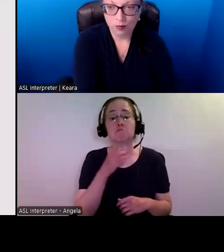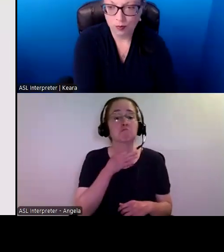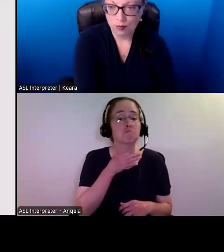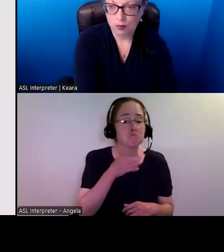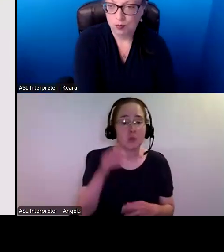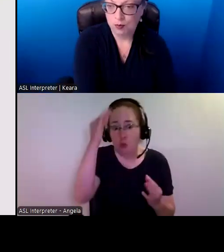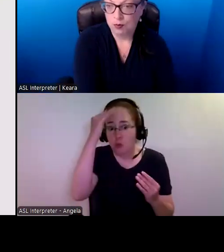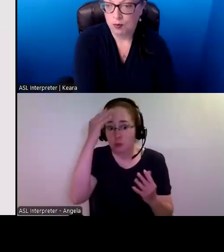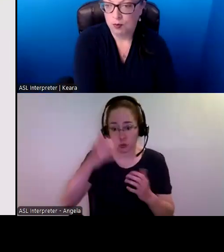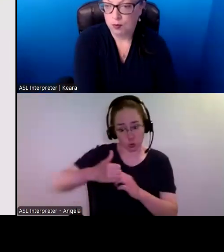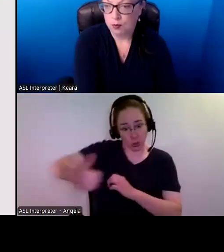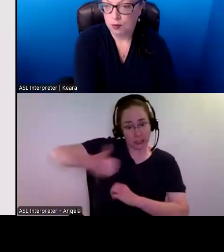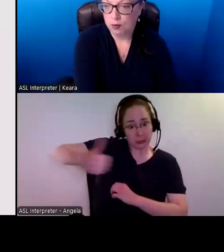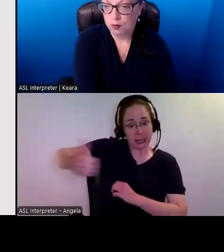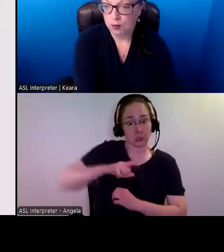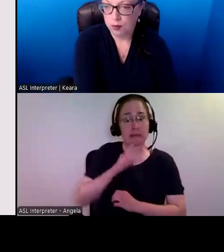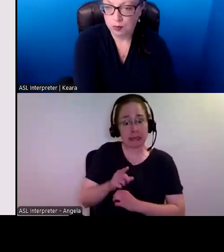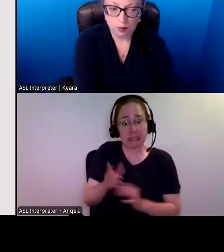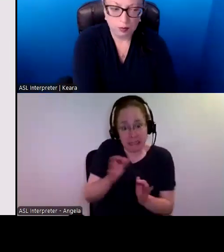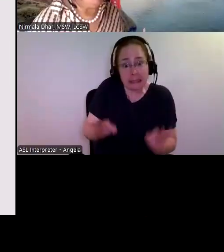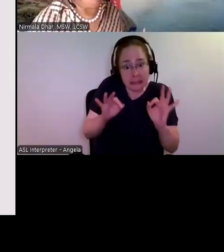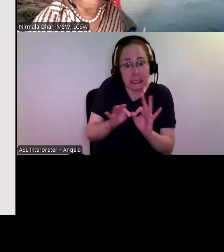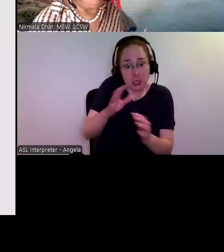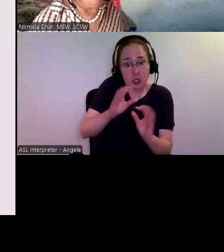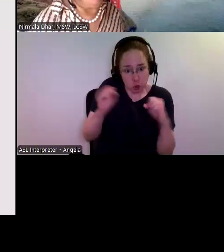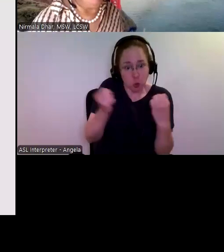transportation as a key social determinant, both for